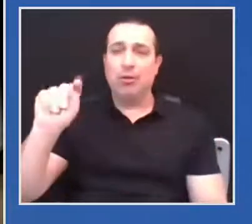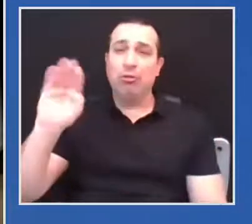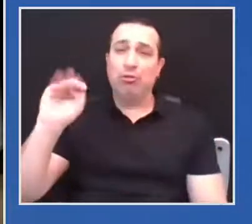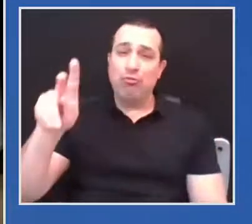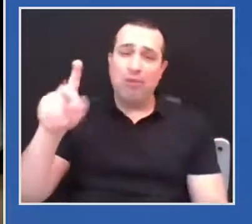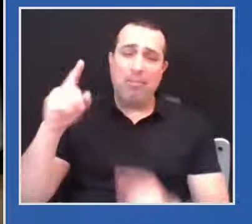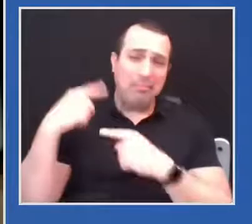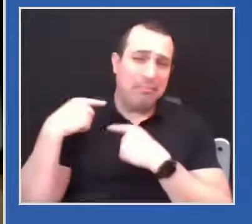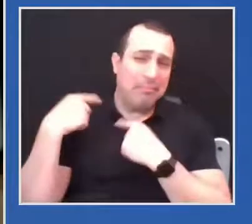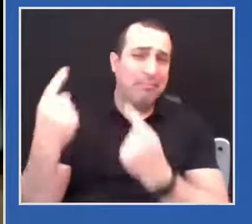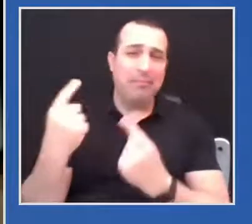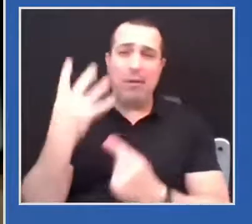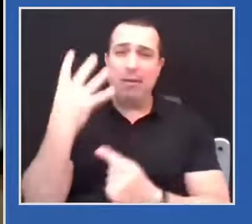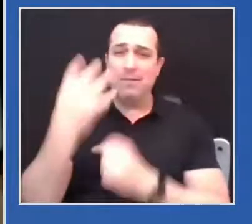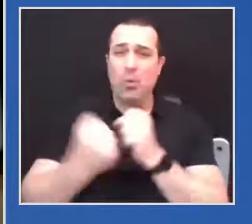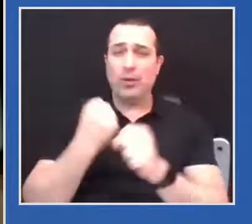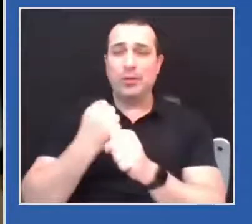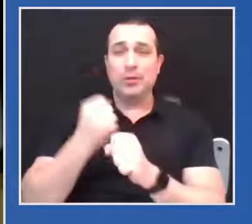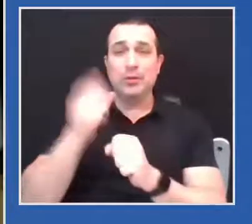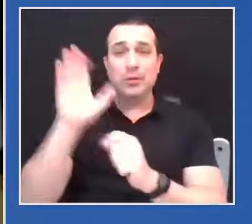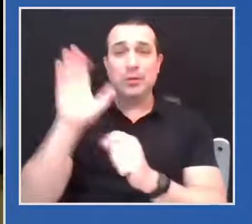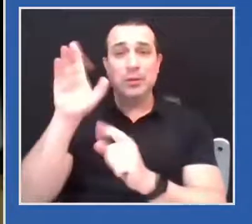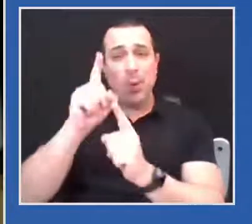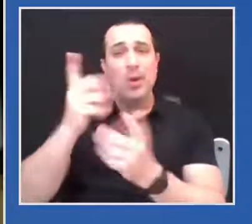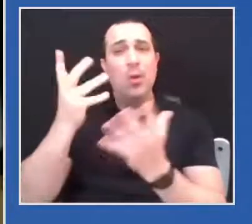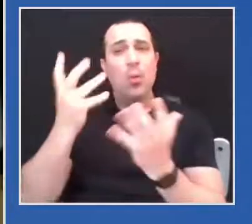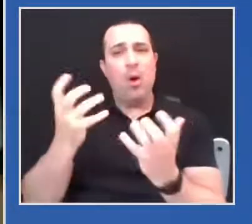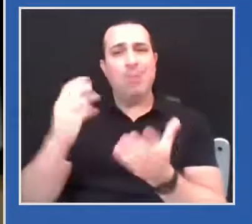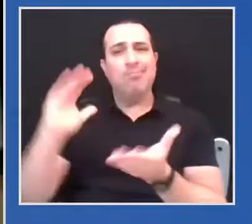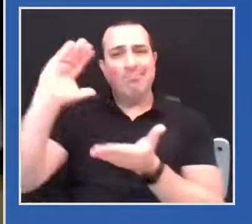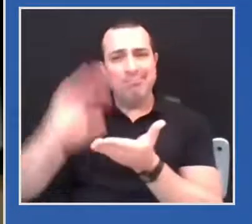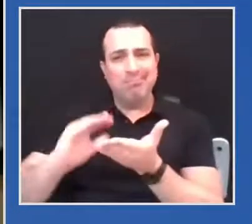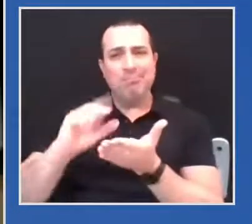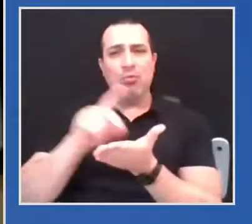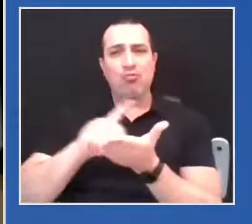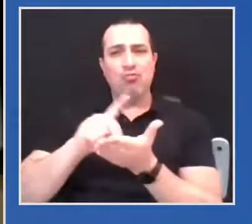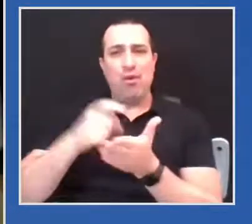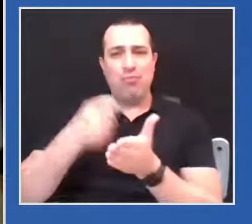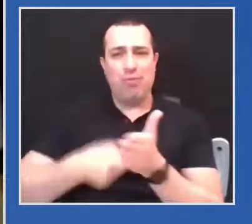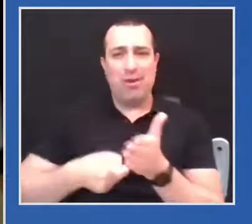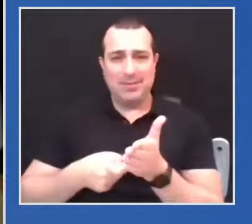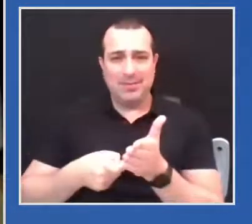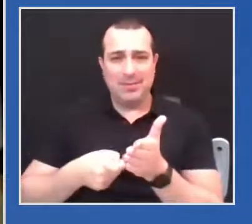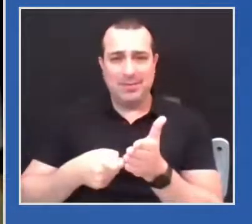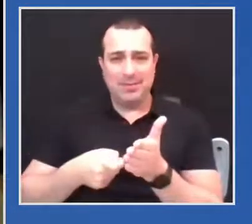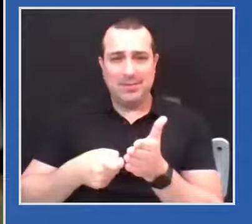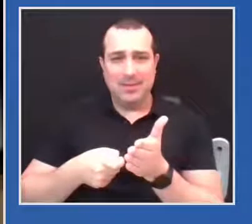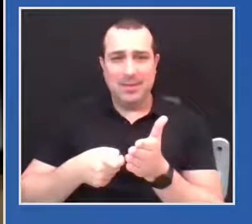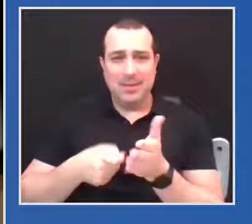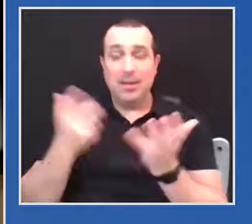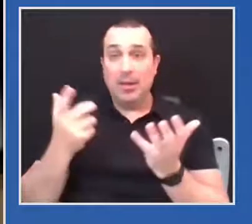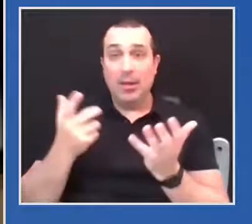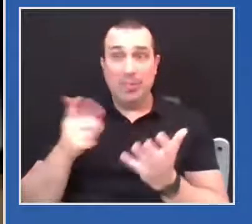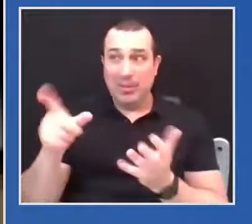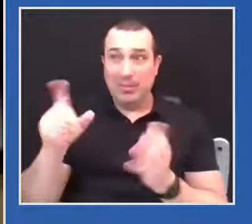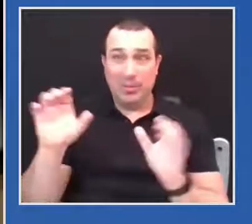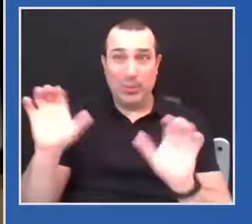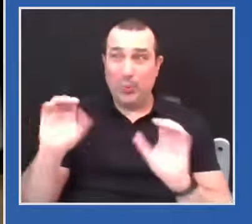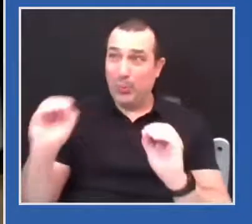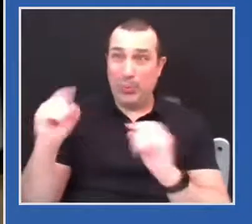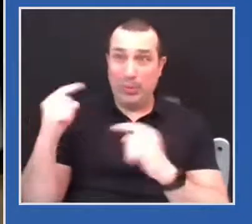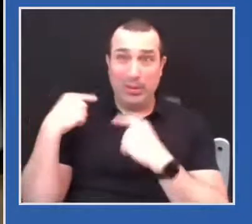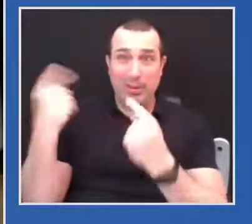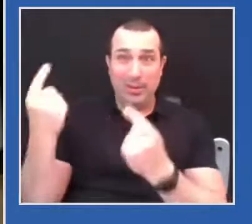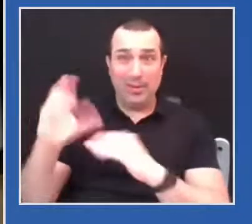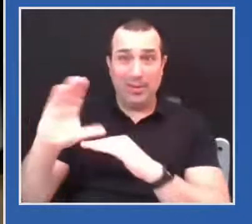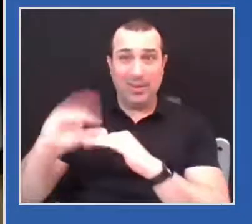4 years to lower, he says he wants to lower drug prices, okay? But he hadn't done a single thing to do it. In